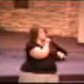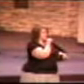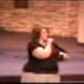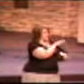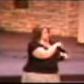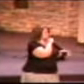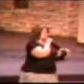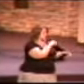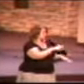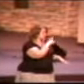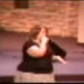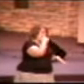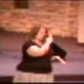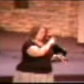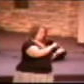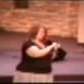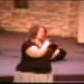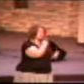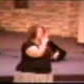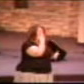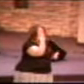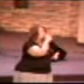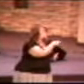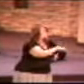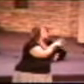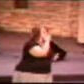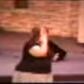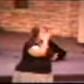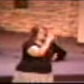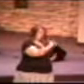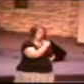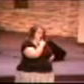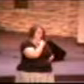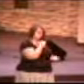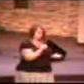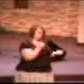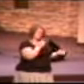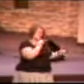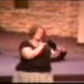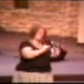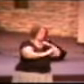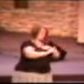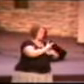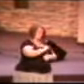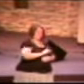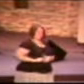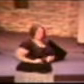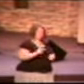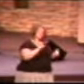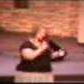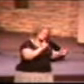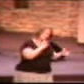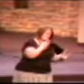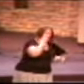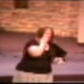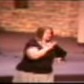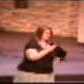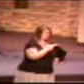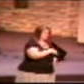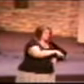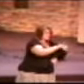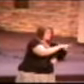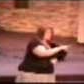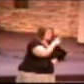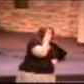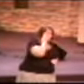Blessed are the eyes that see what you see, for I tell you that many prophets and kings desire to see what you